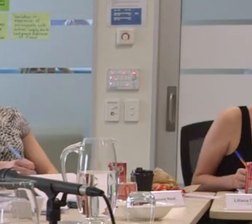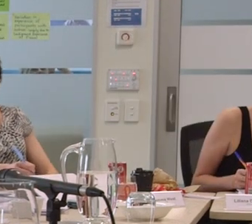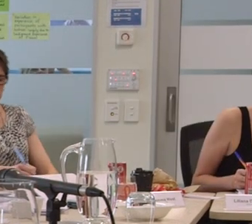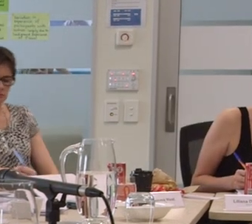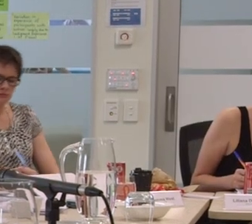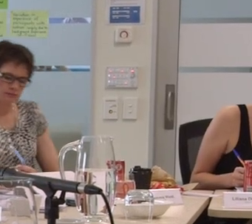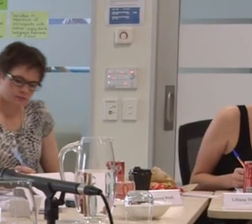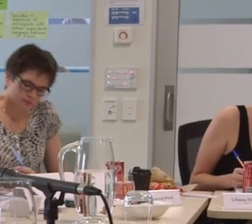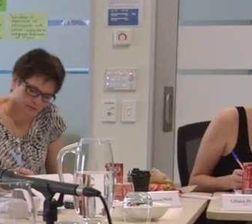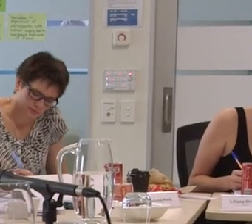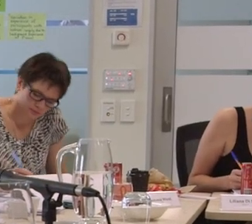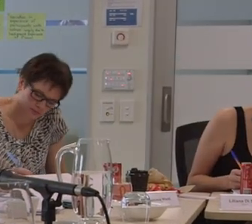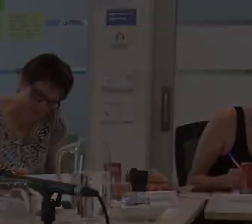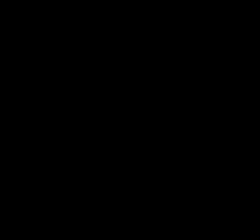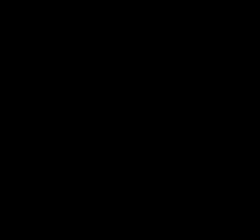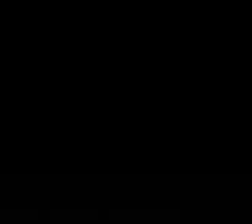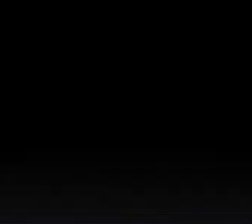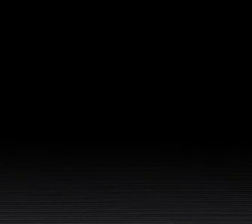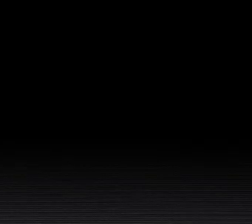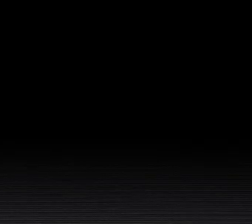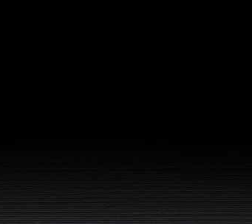disabilities. So I'm really excited to be a part of it.